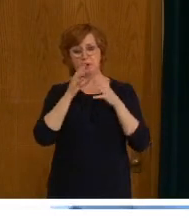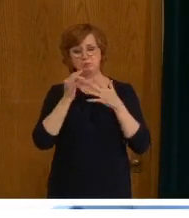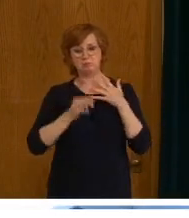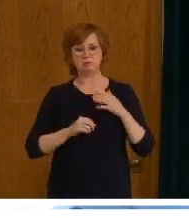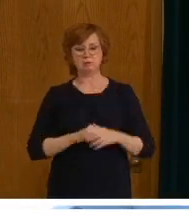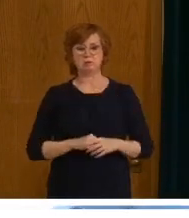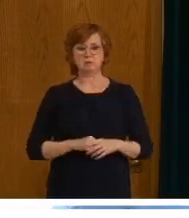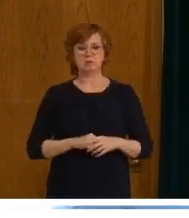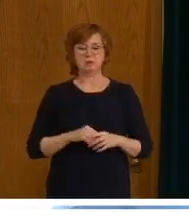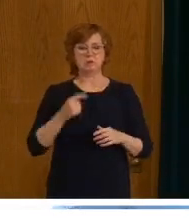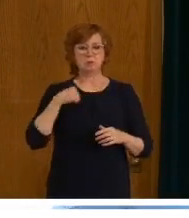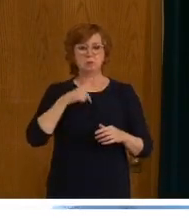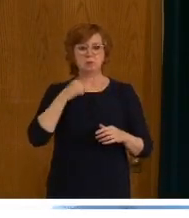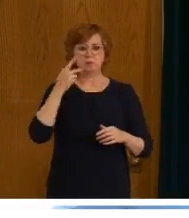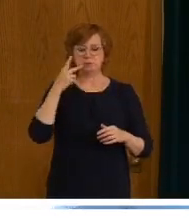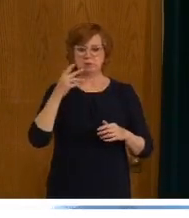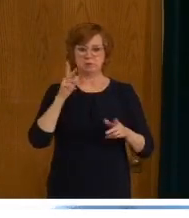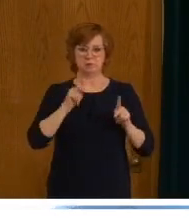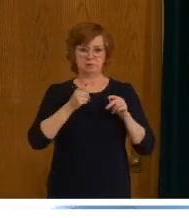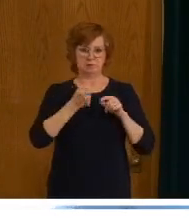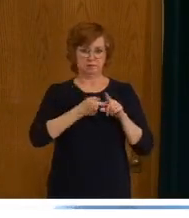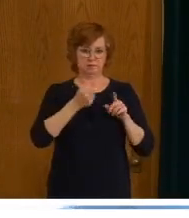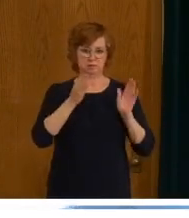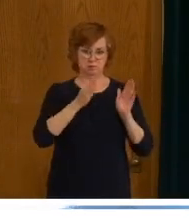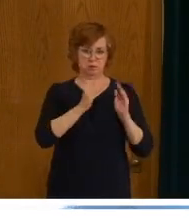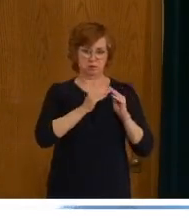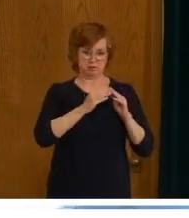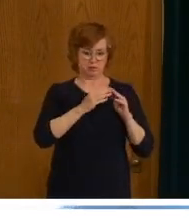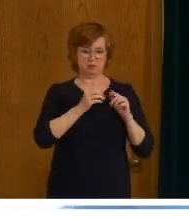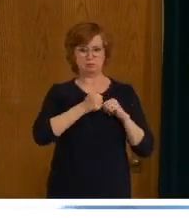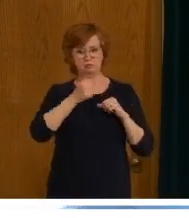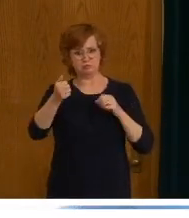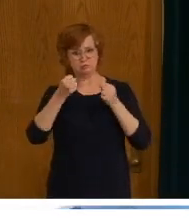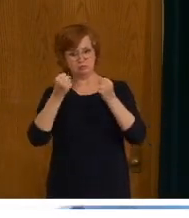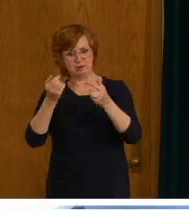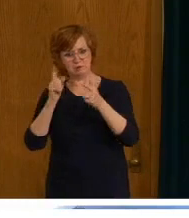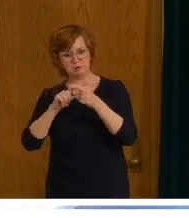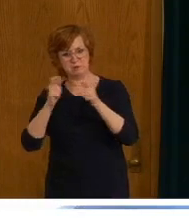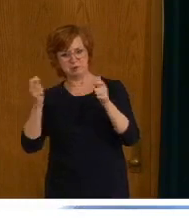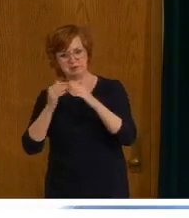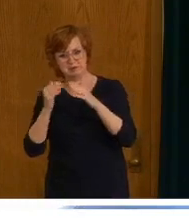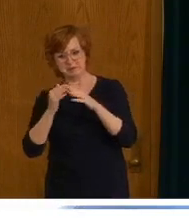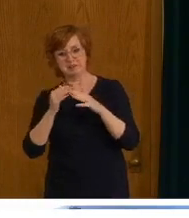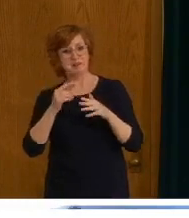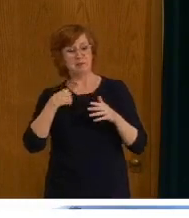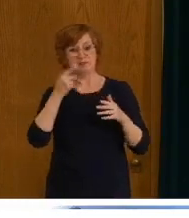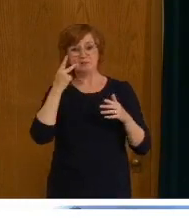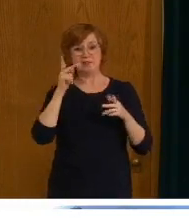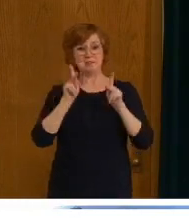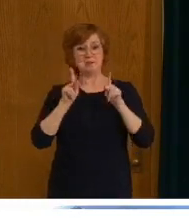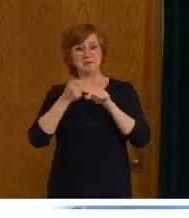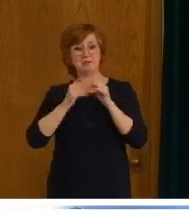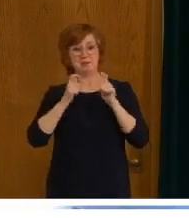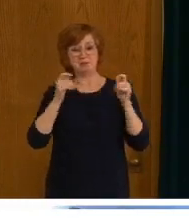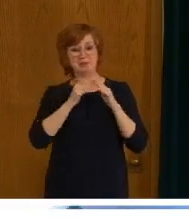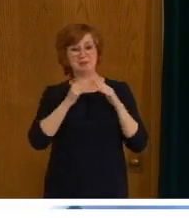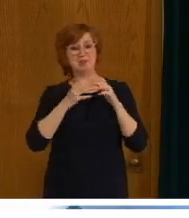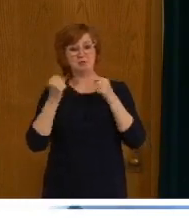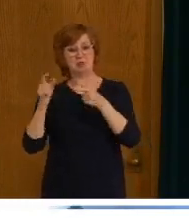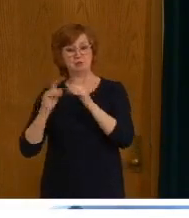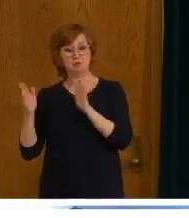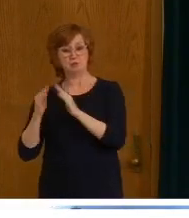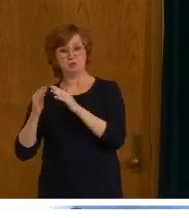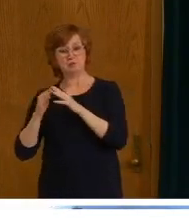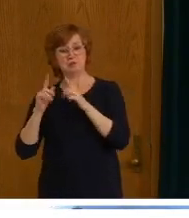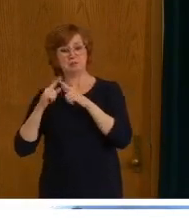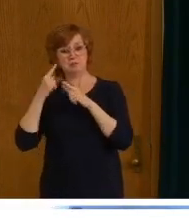from rural communities to a larger drive-through clinic or walk-in clinic in urban centers. We've seen traffic the other way around, people going to smaller rural areas if